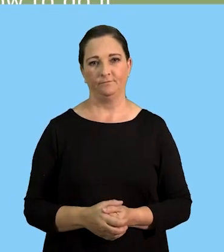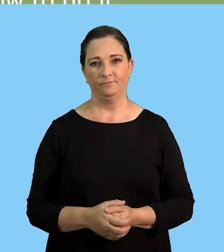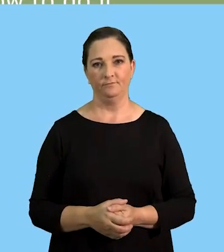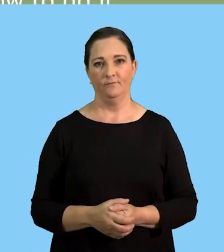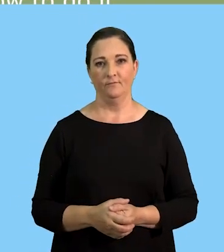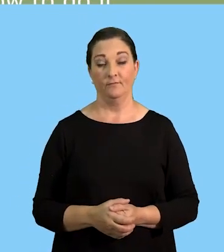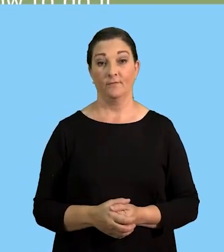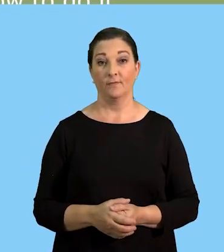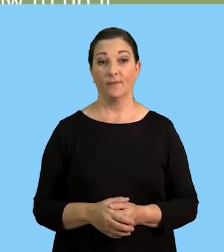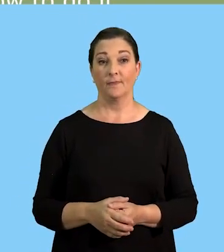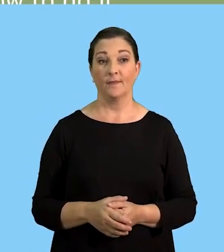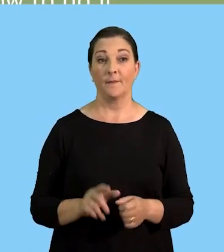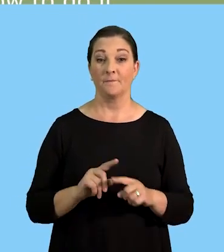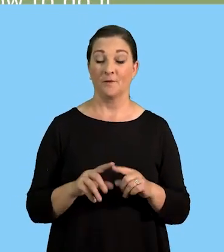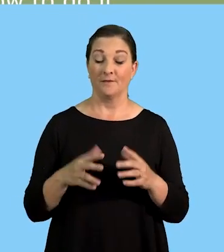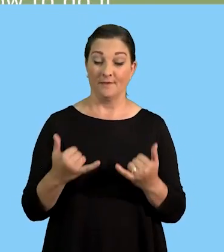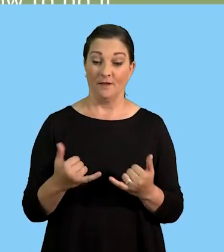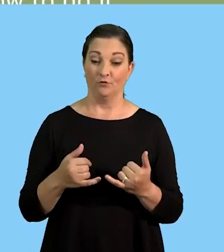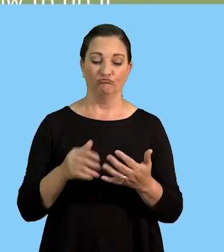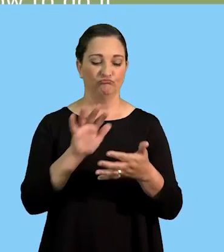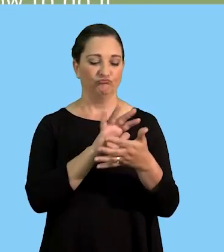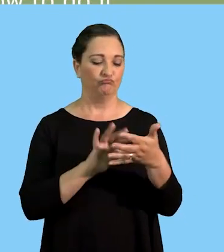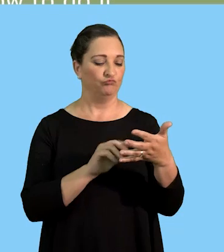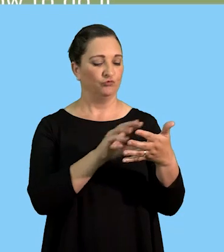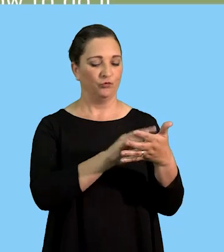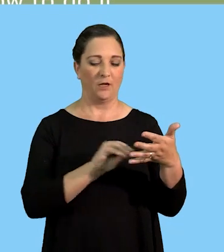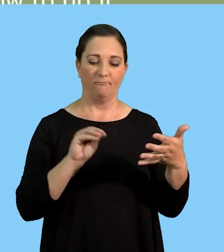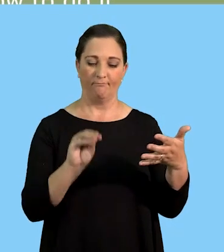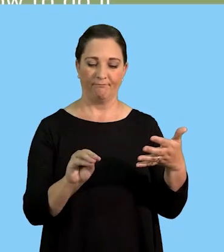So with Liza's fair, how do we motivate? Gives